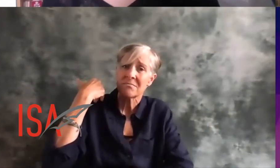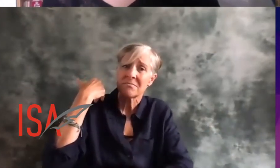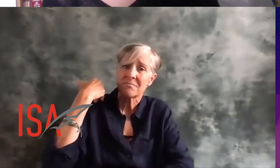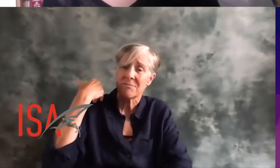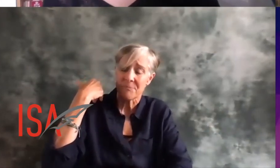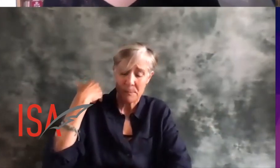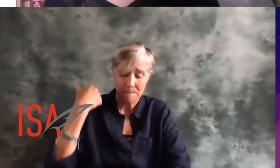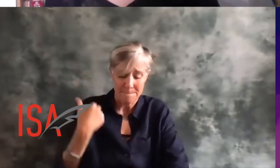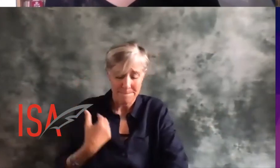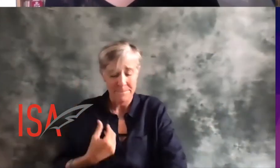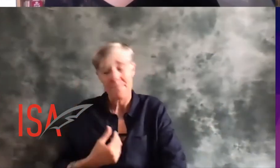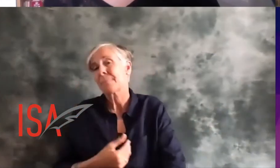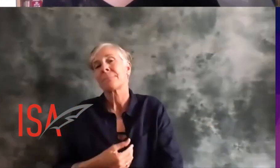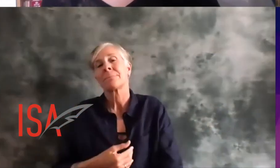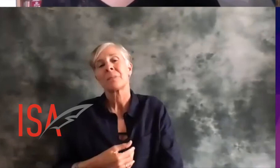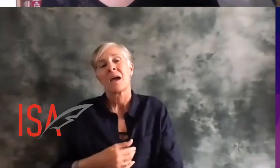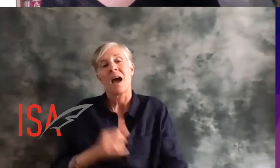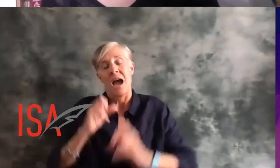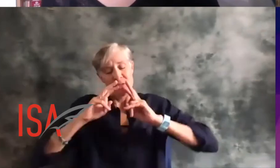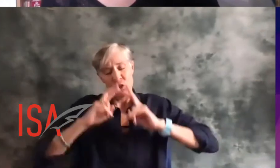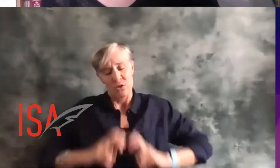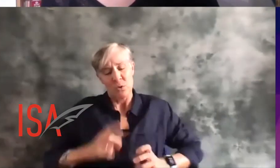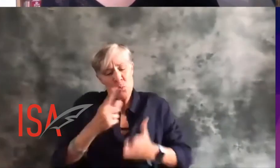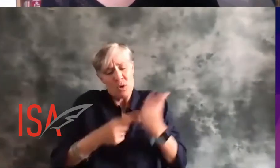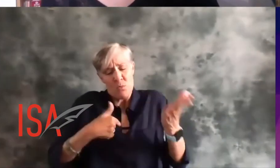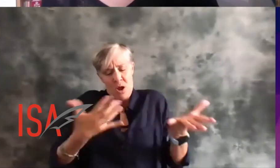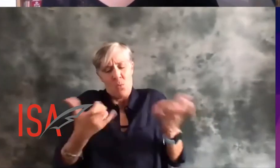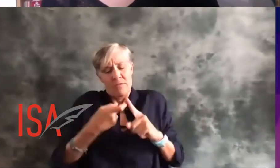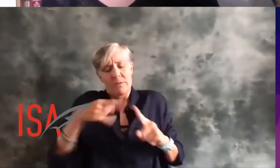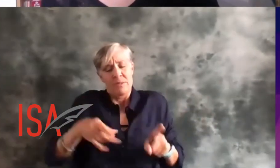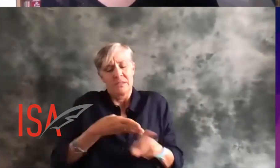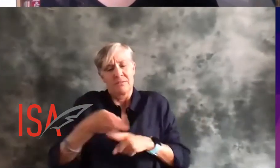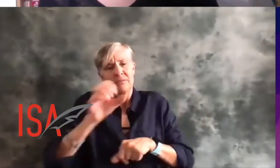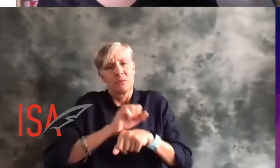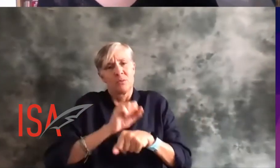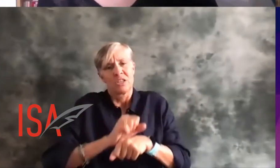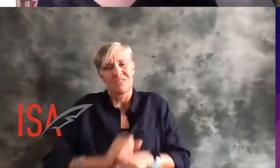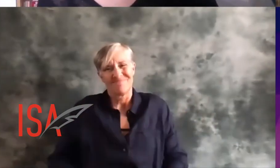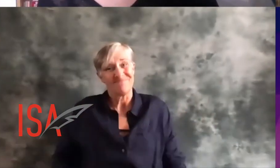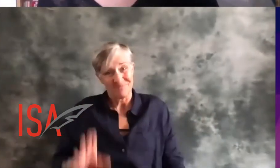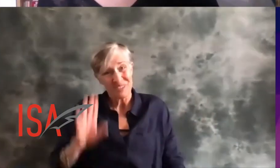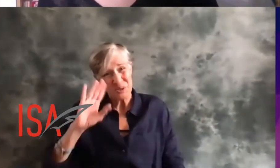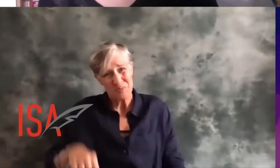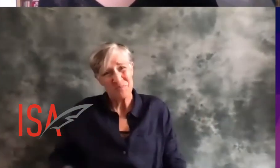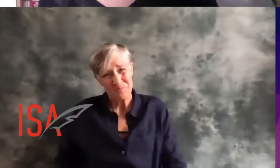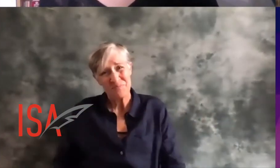you have to really look hard at what you want out of this career. You know?